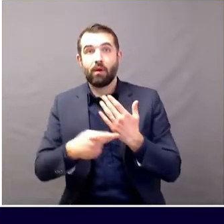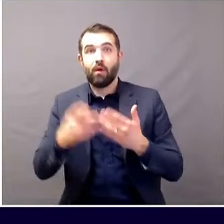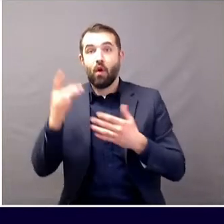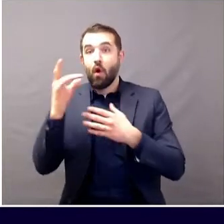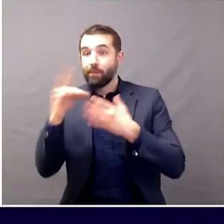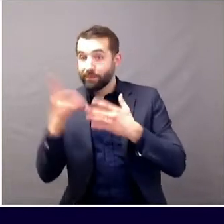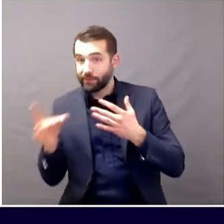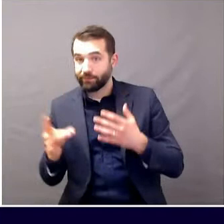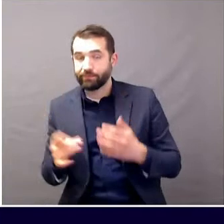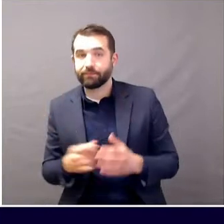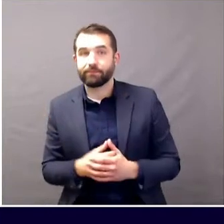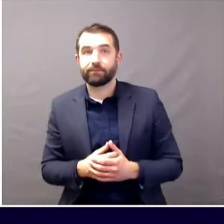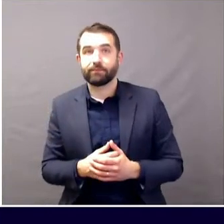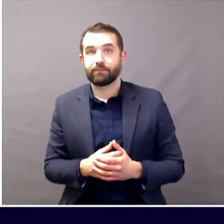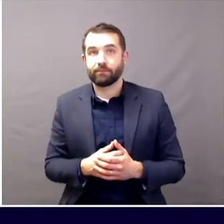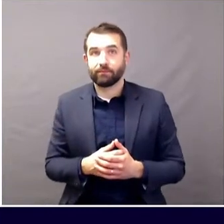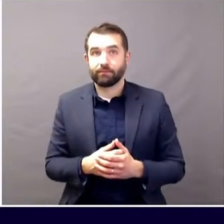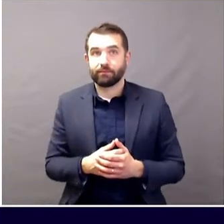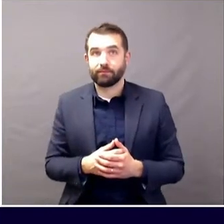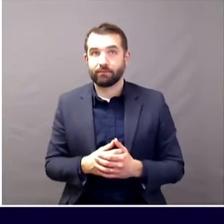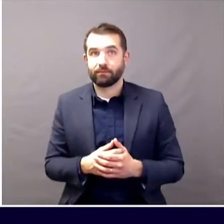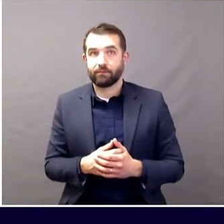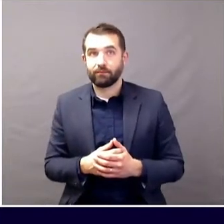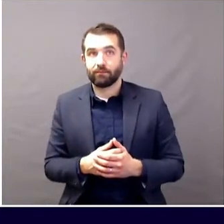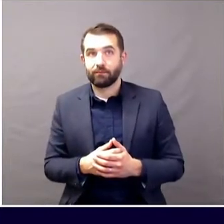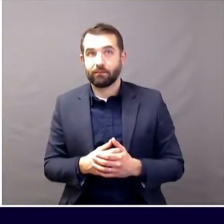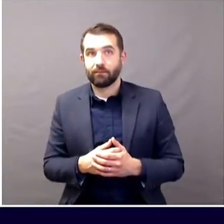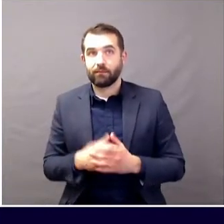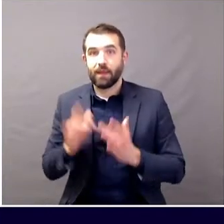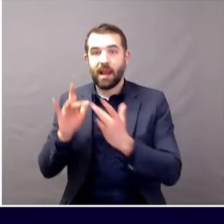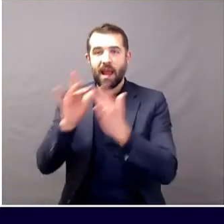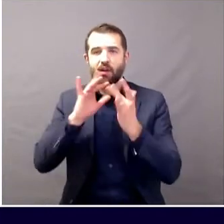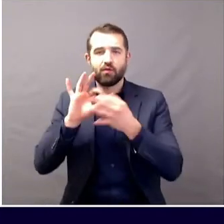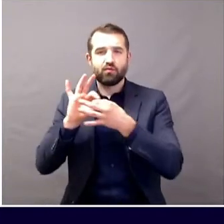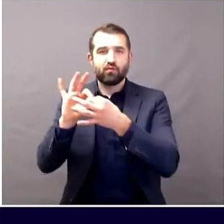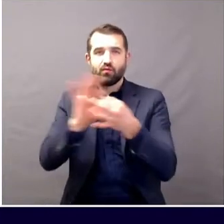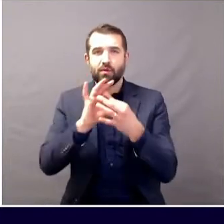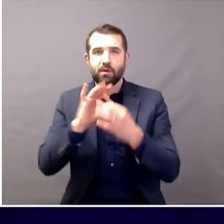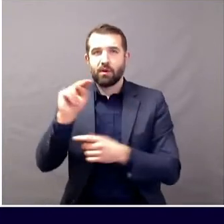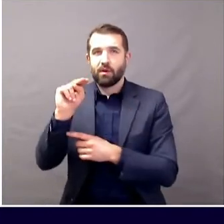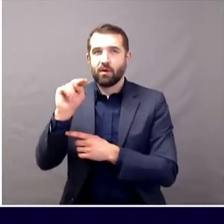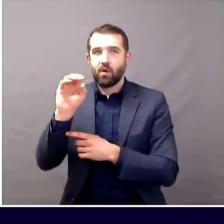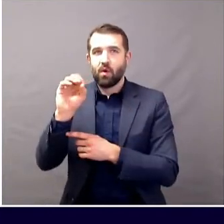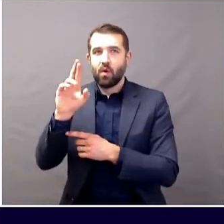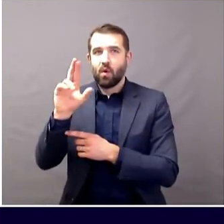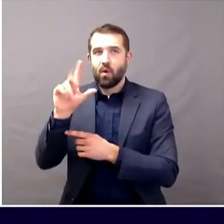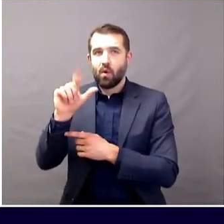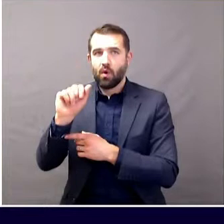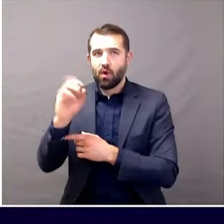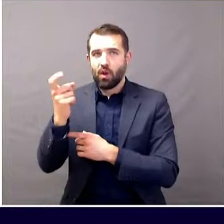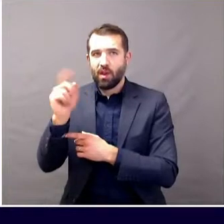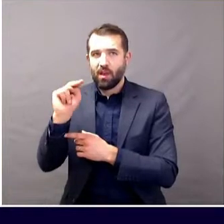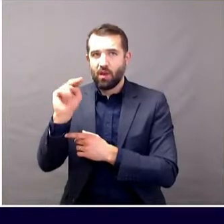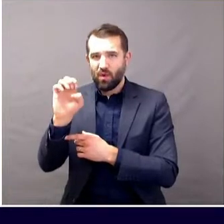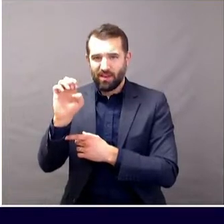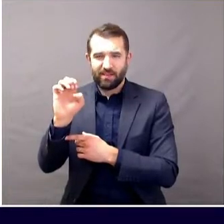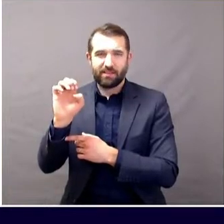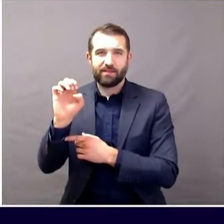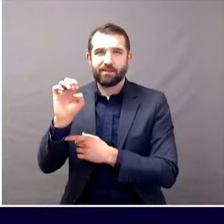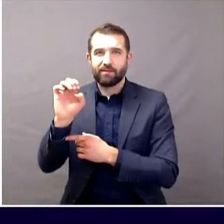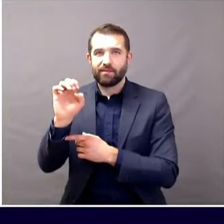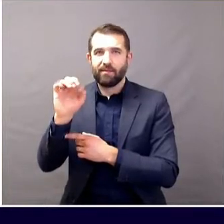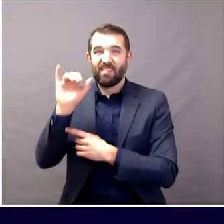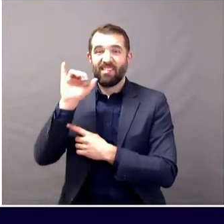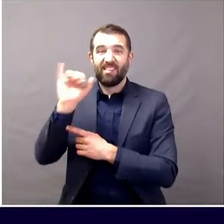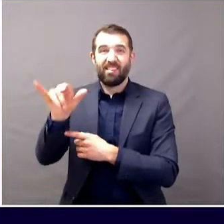Intensive Outreach, Naloxone, and Safety. That includes a campaign that's coming soon, which aims to get the